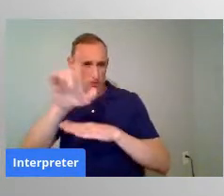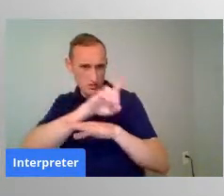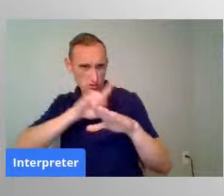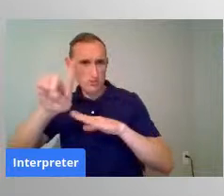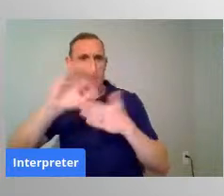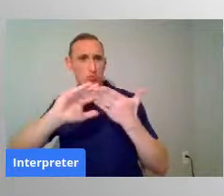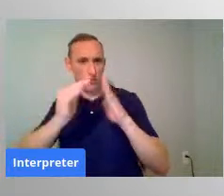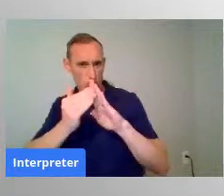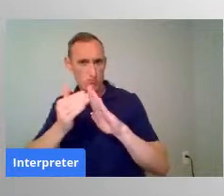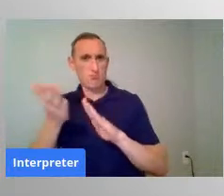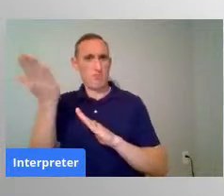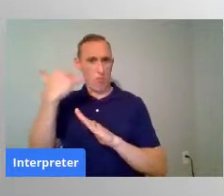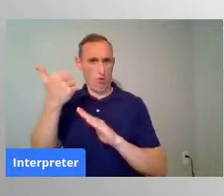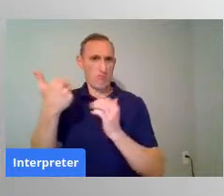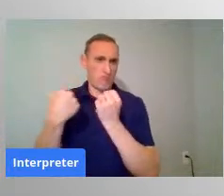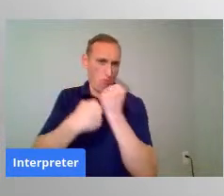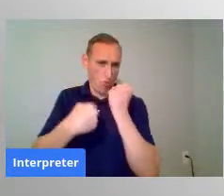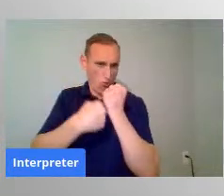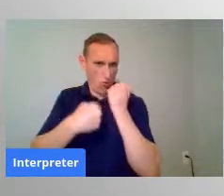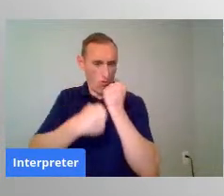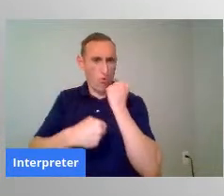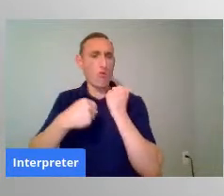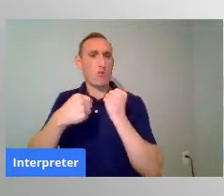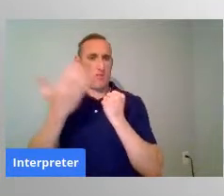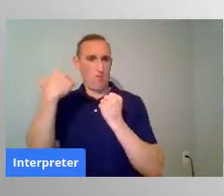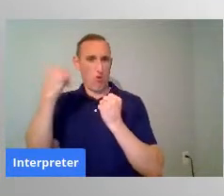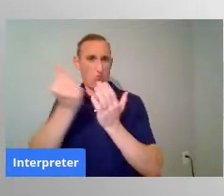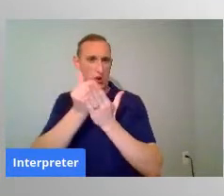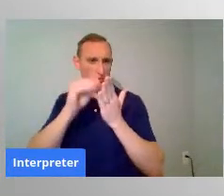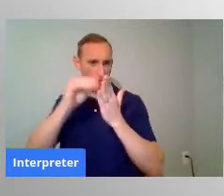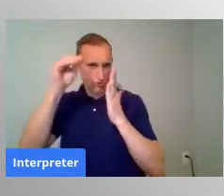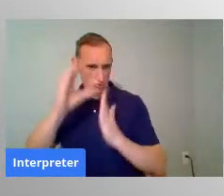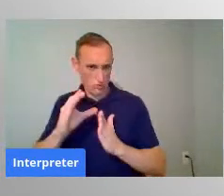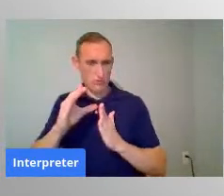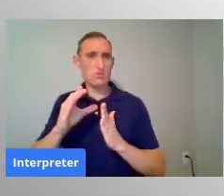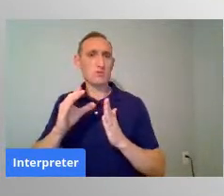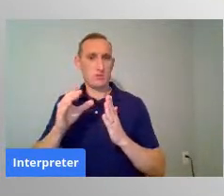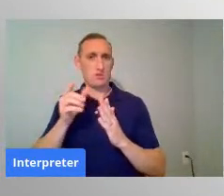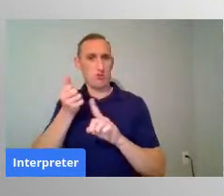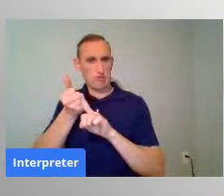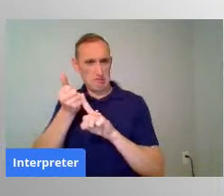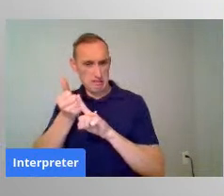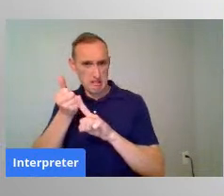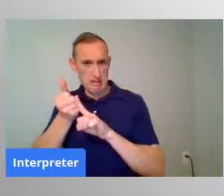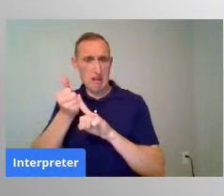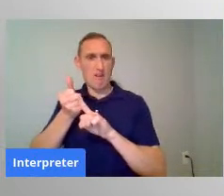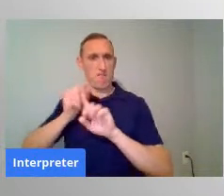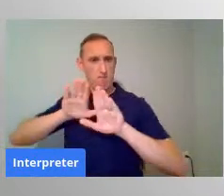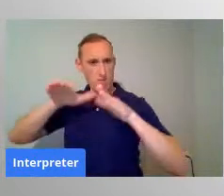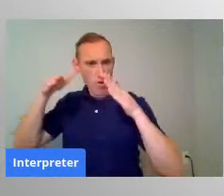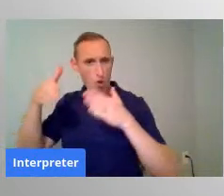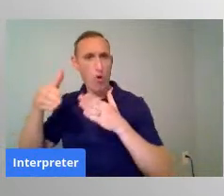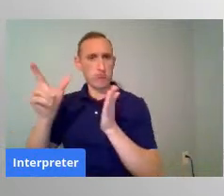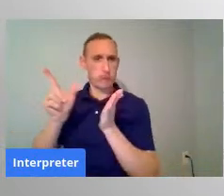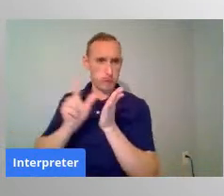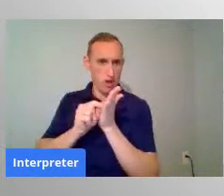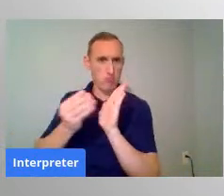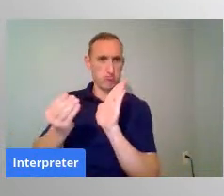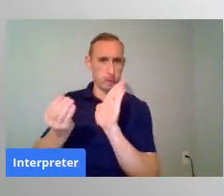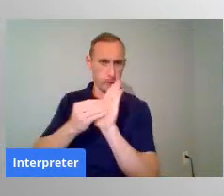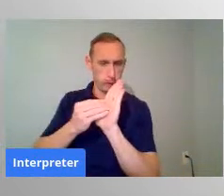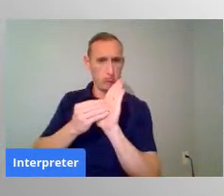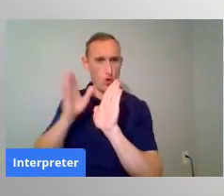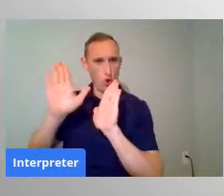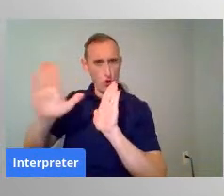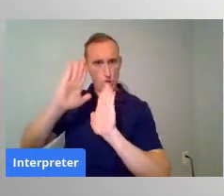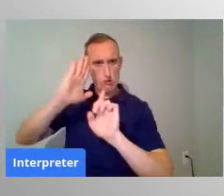with us in a graduate student capacity. She has been featured in some national articles and is very respected,